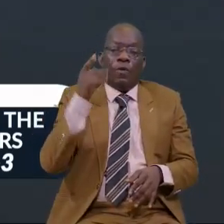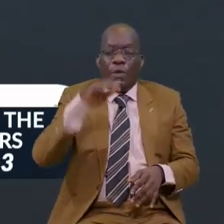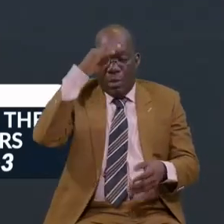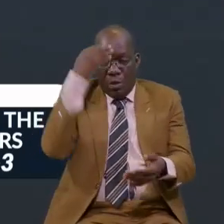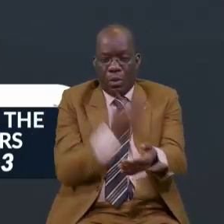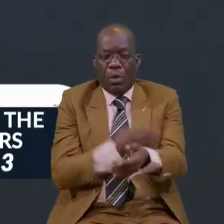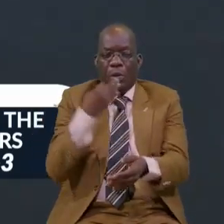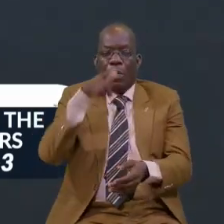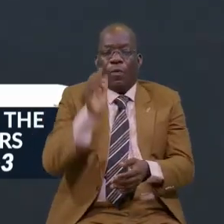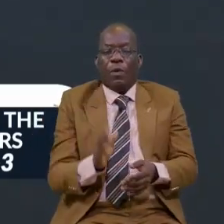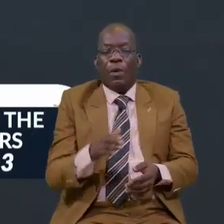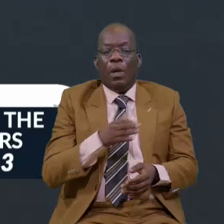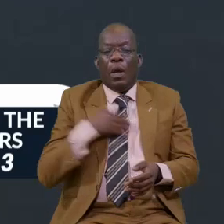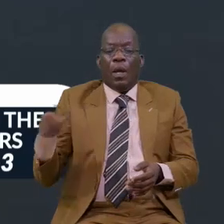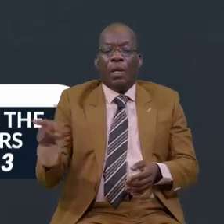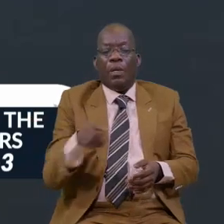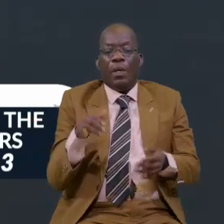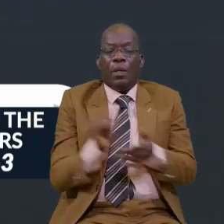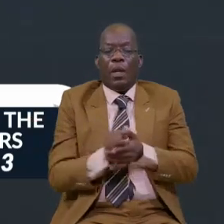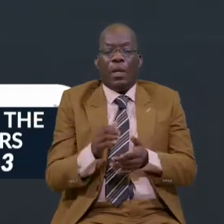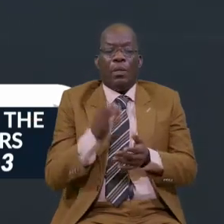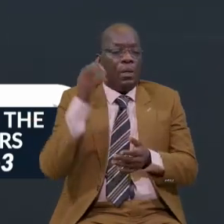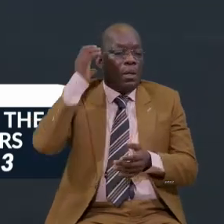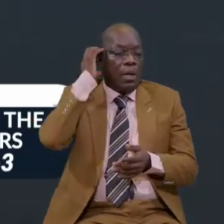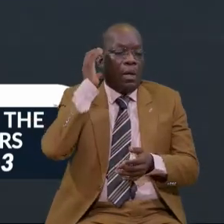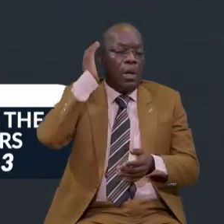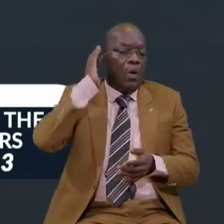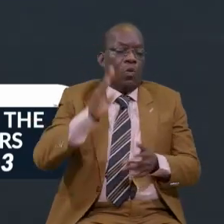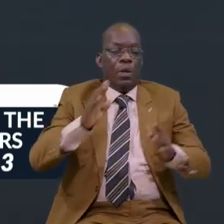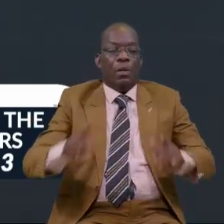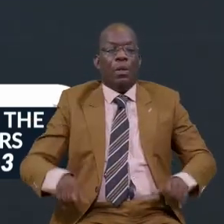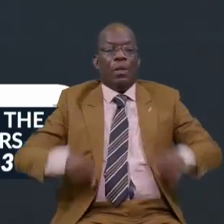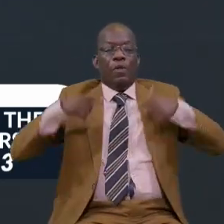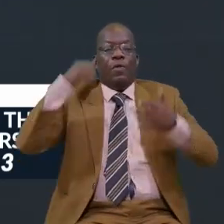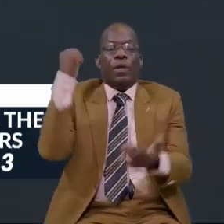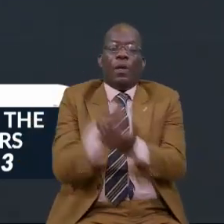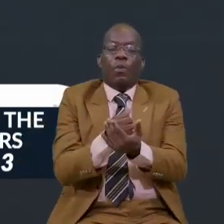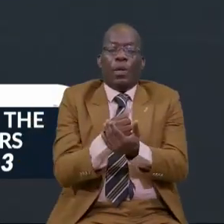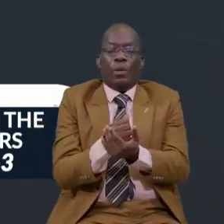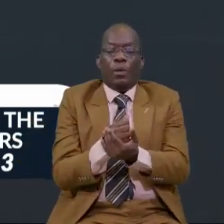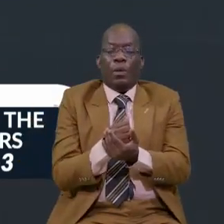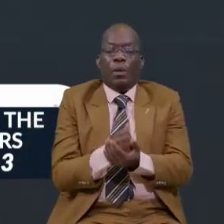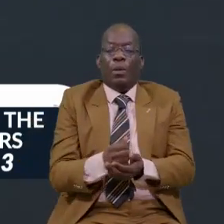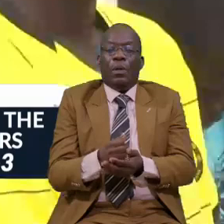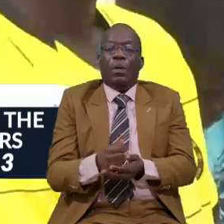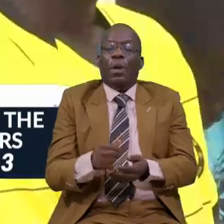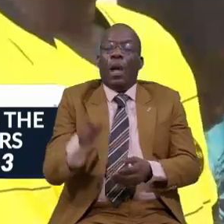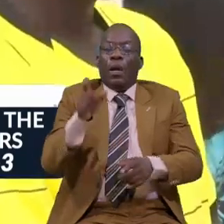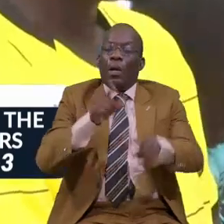they that hear shall live. Amen. Amen. I said amen.